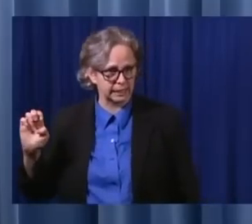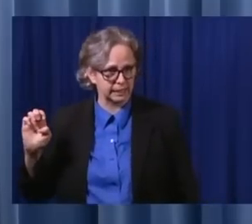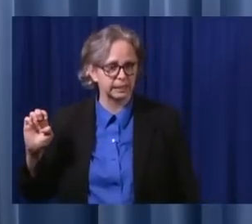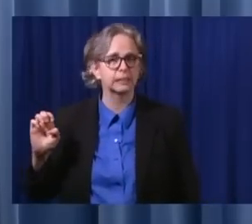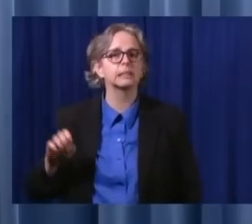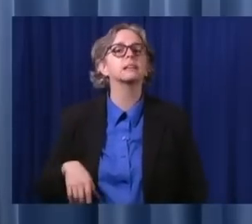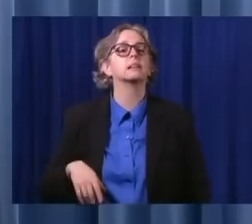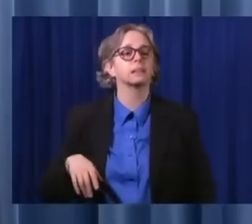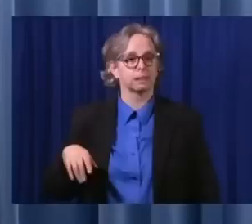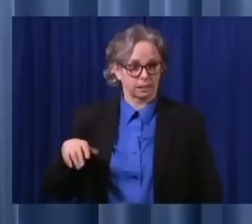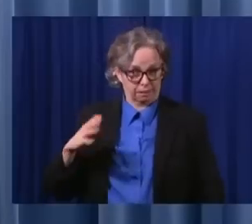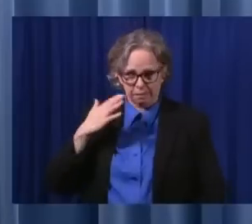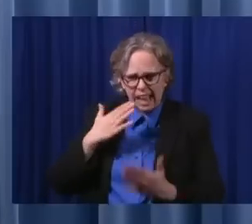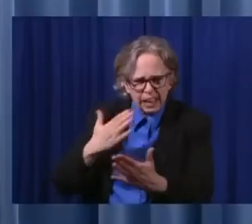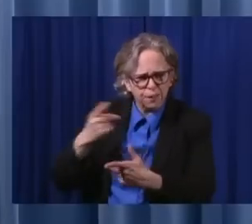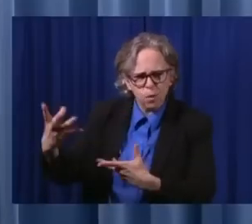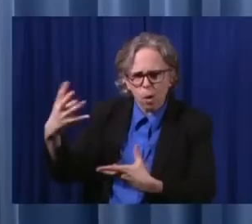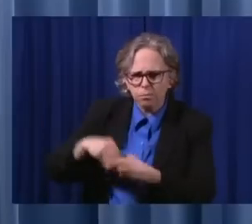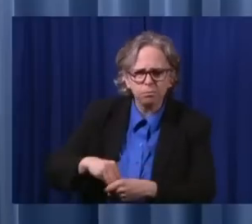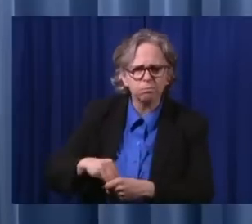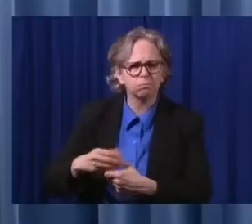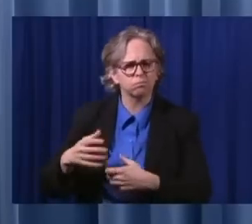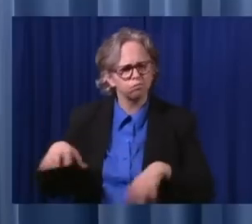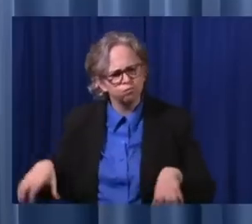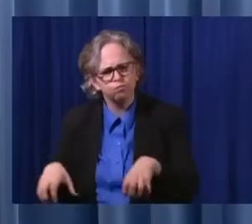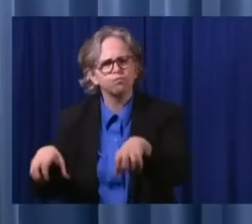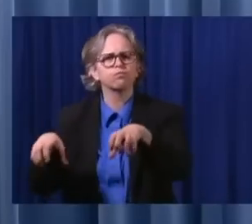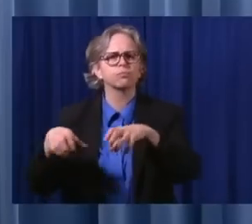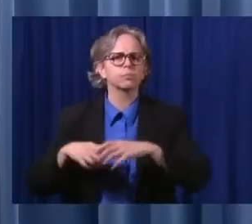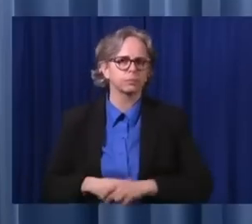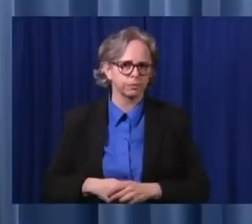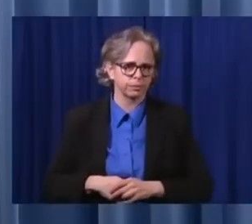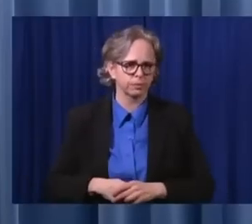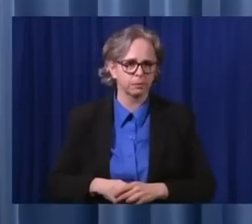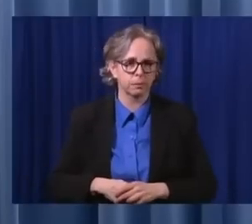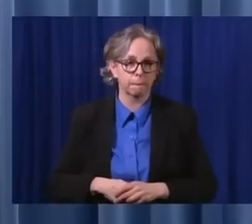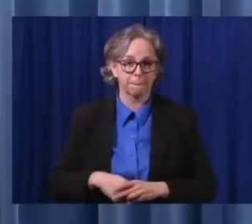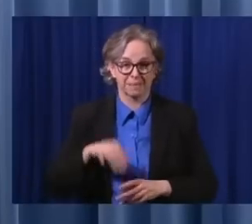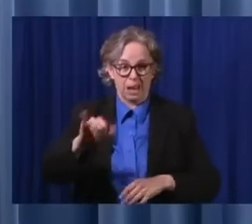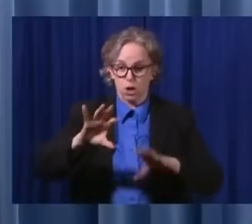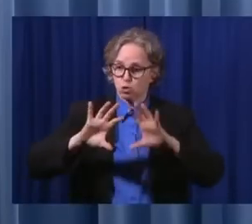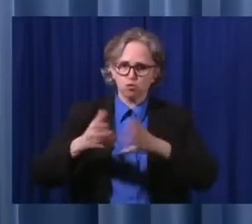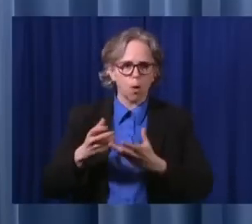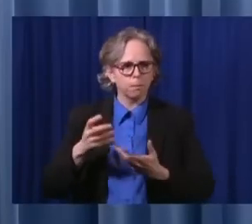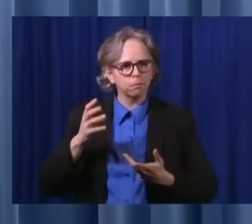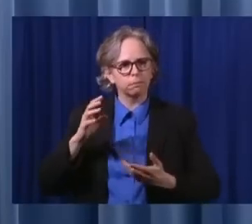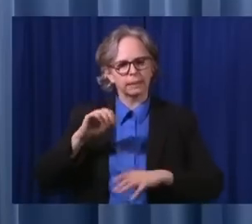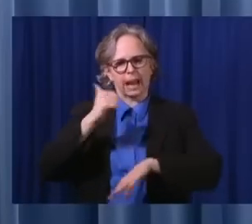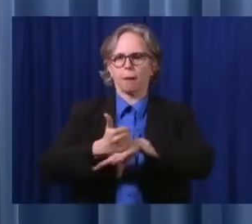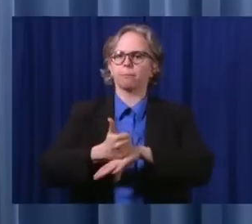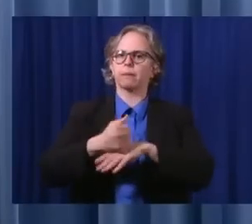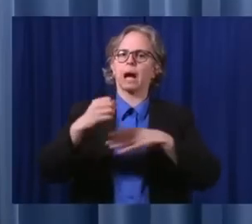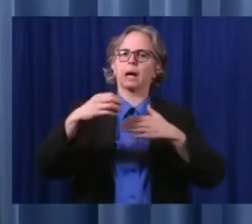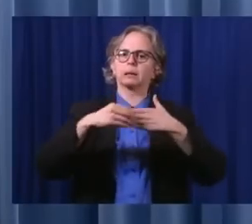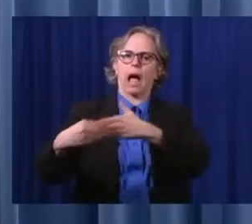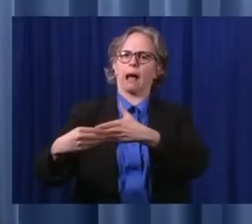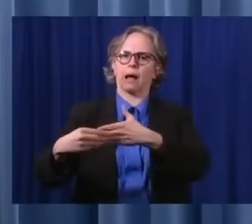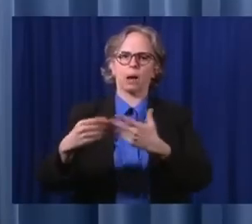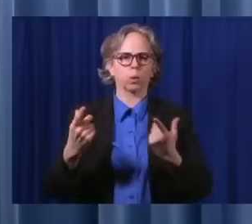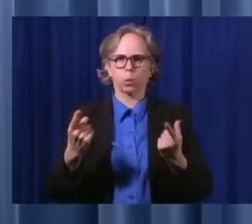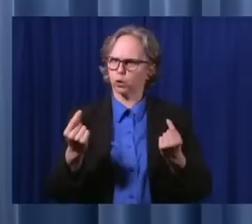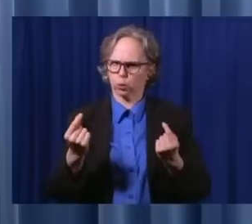thanks everyone who was on that working group. The group has come up with guidelines for how the county fair boards and